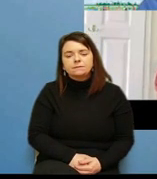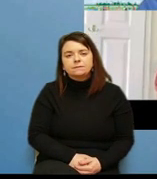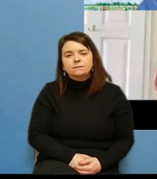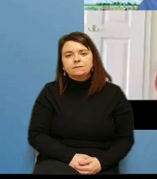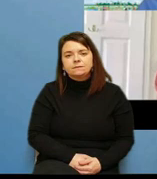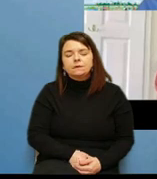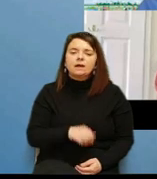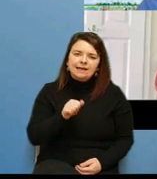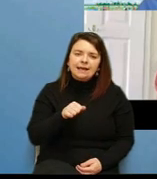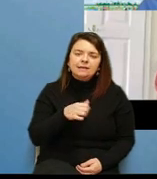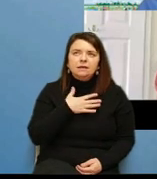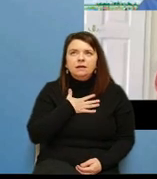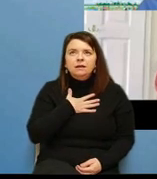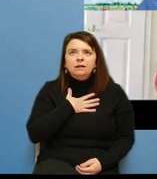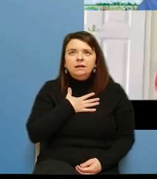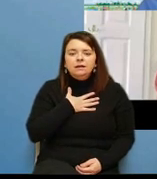decline.